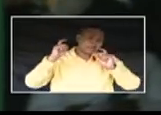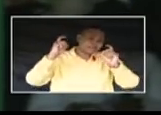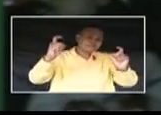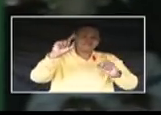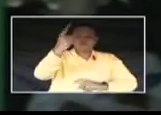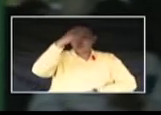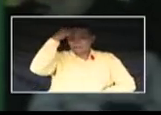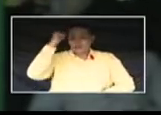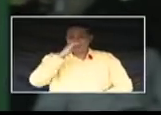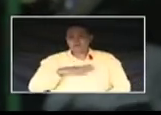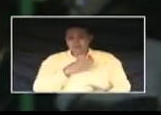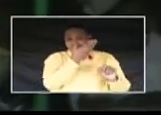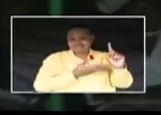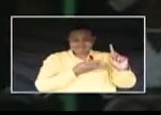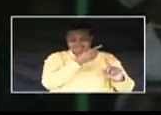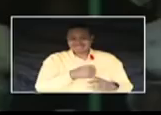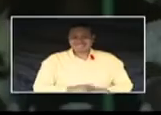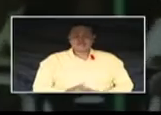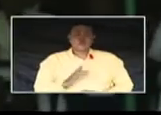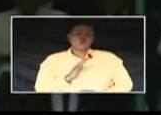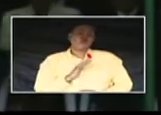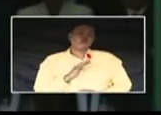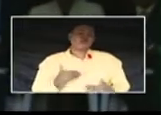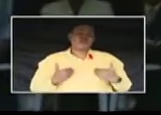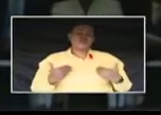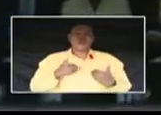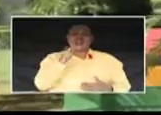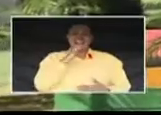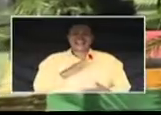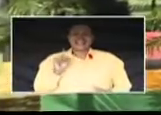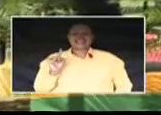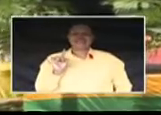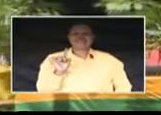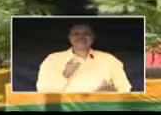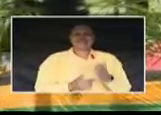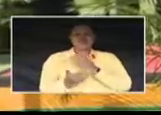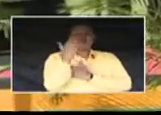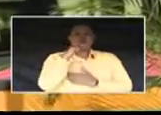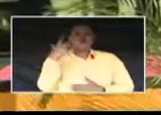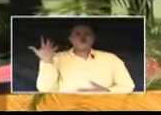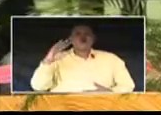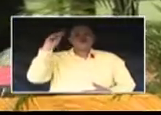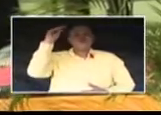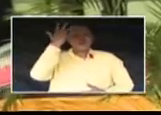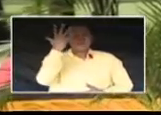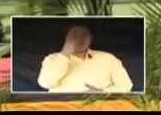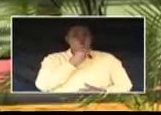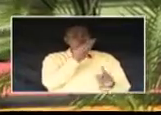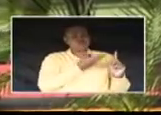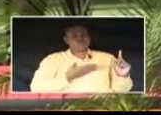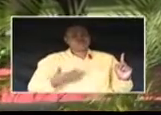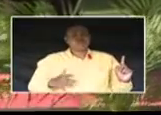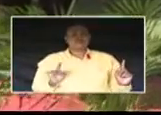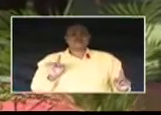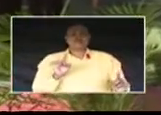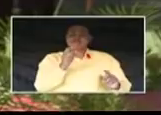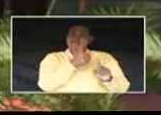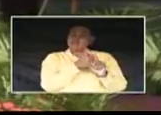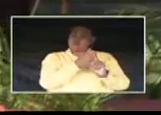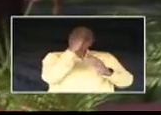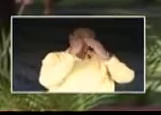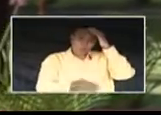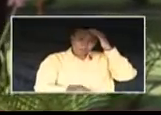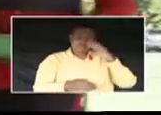title. An awesome young lady this morning with such grace and humility.